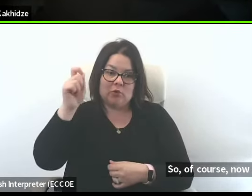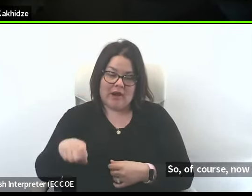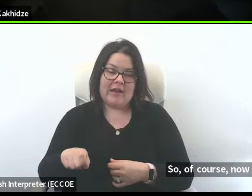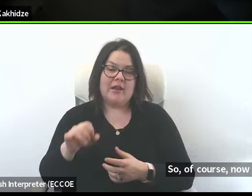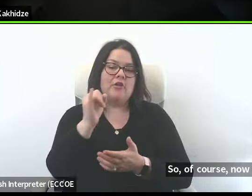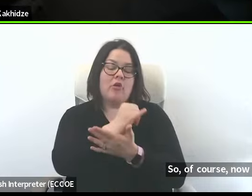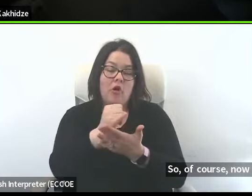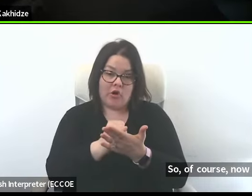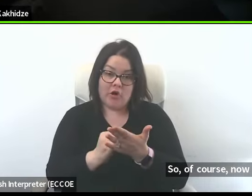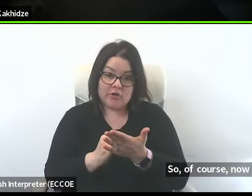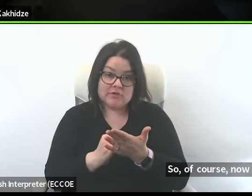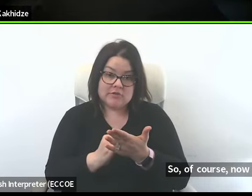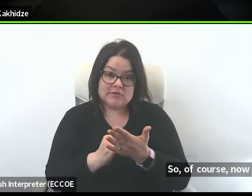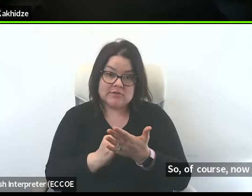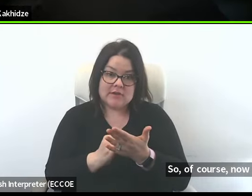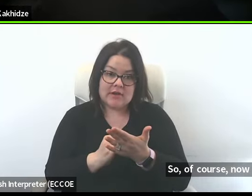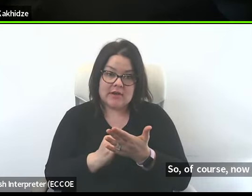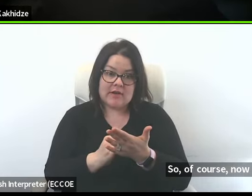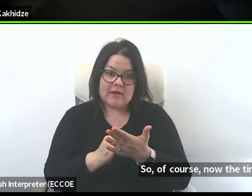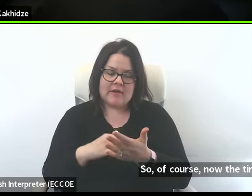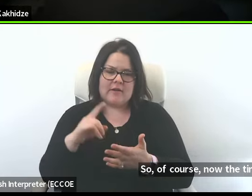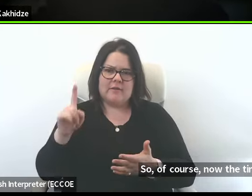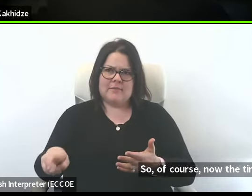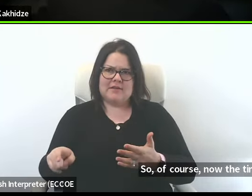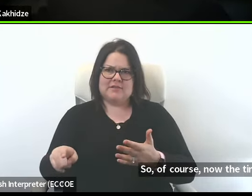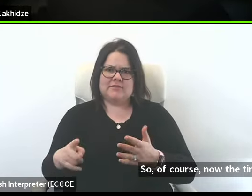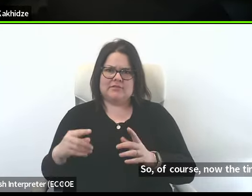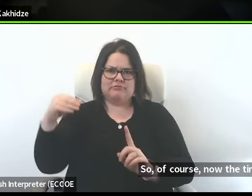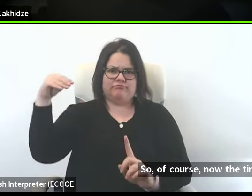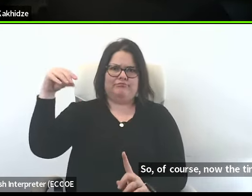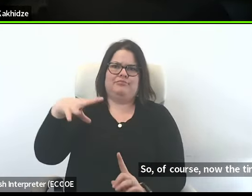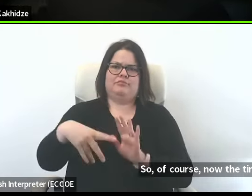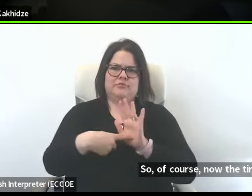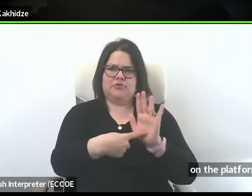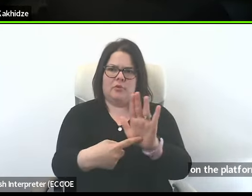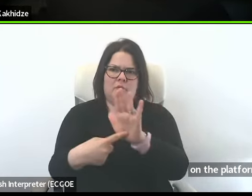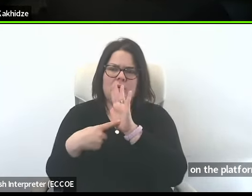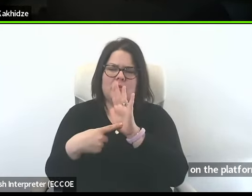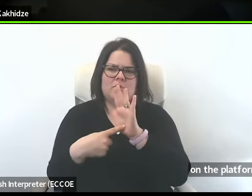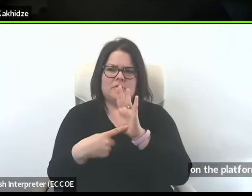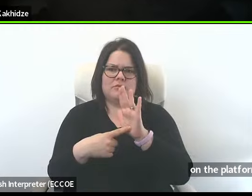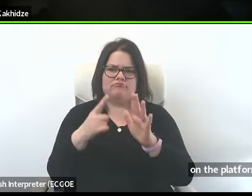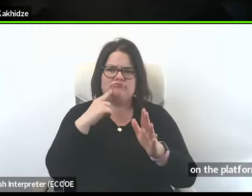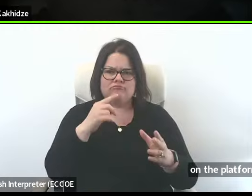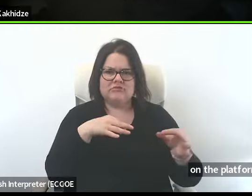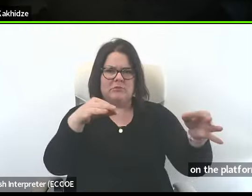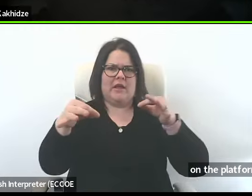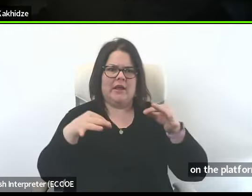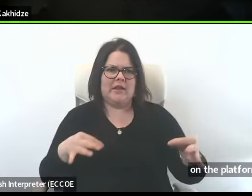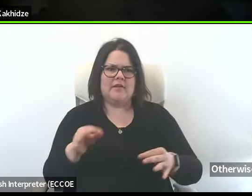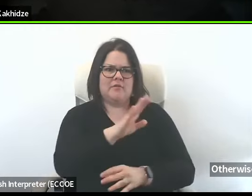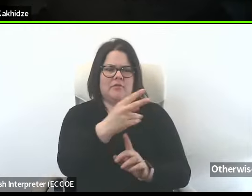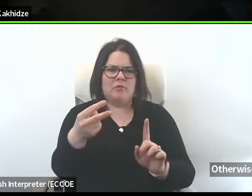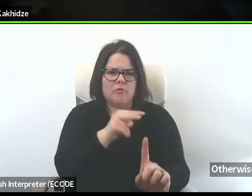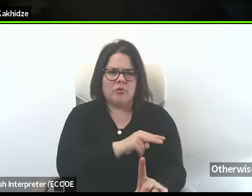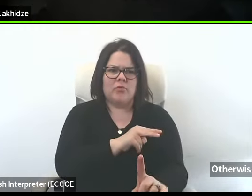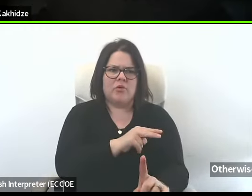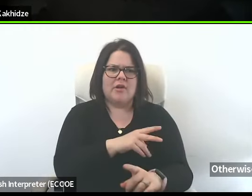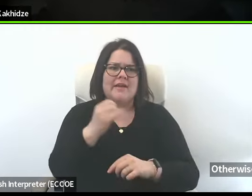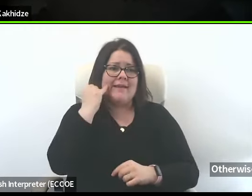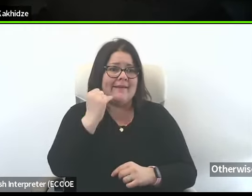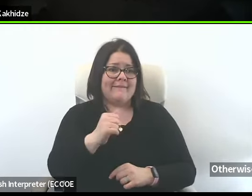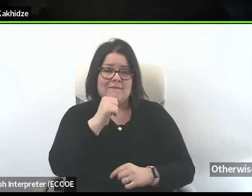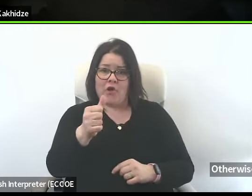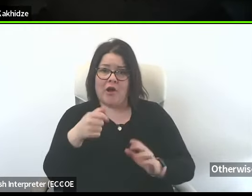be on a platform having a voice. Otherwise, of course, it's not clear what is the voice